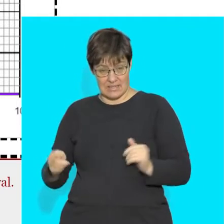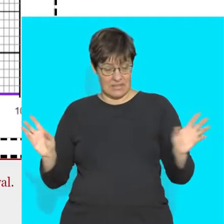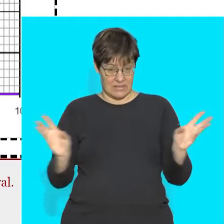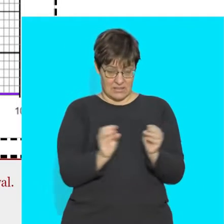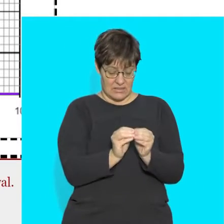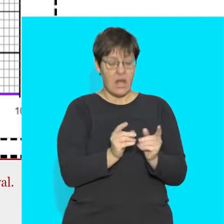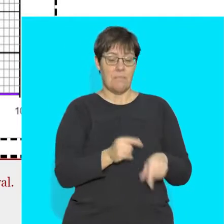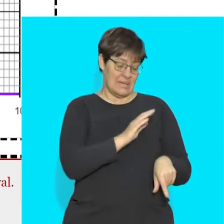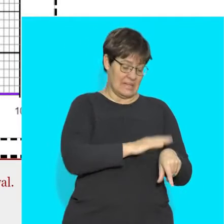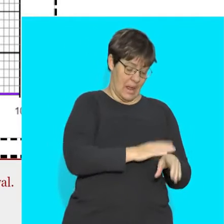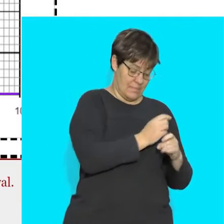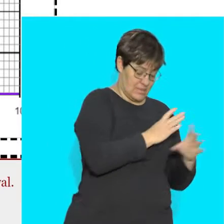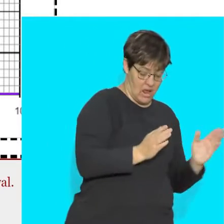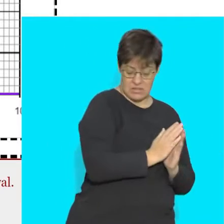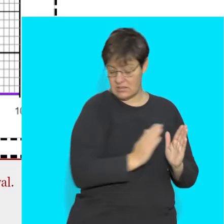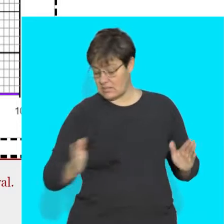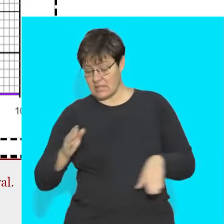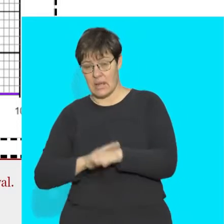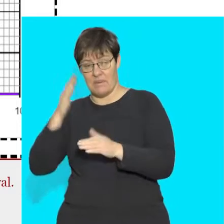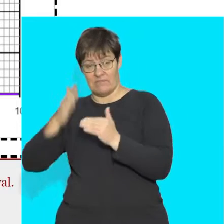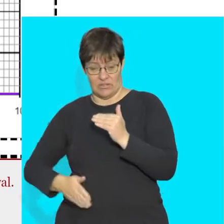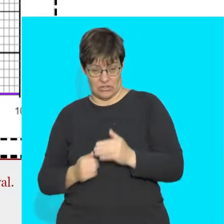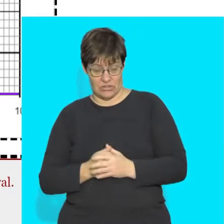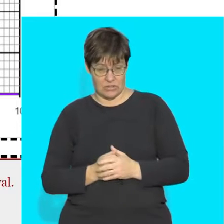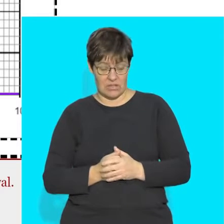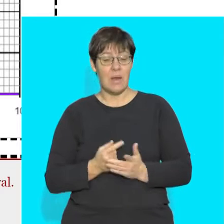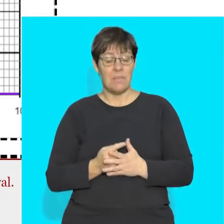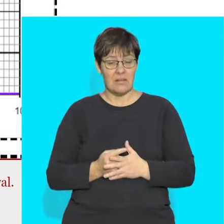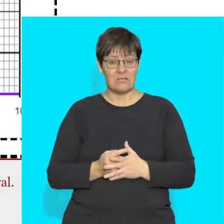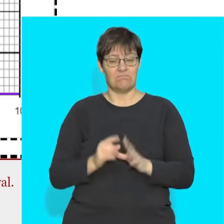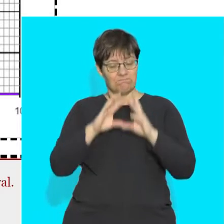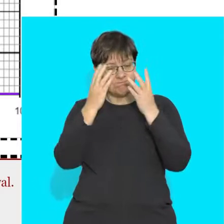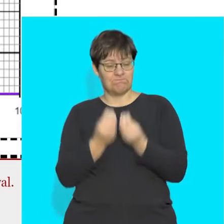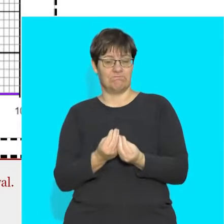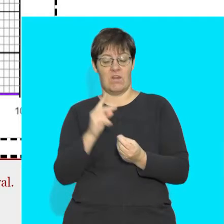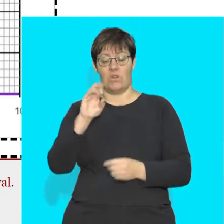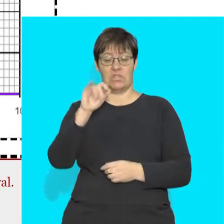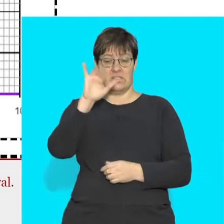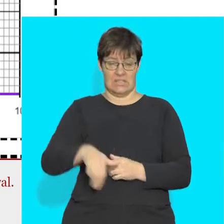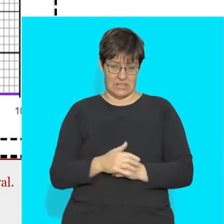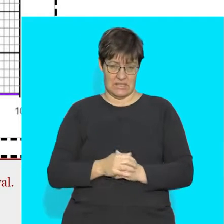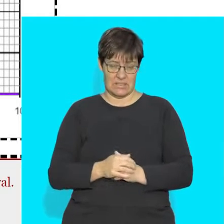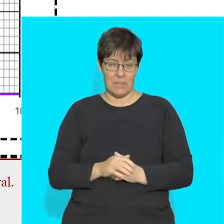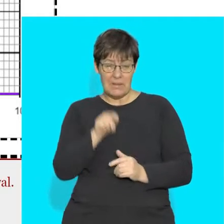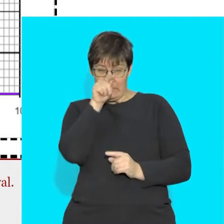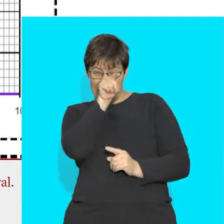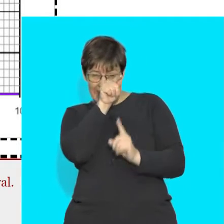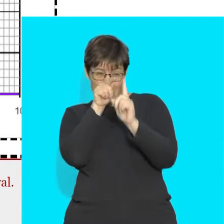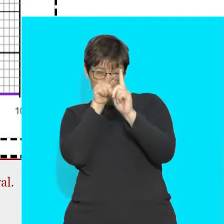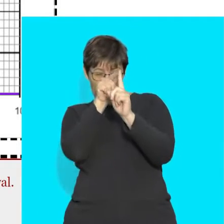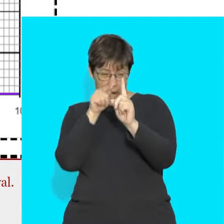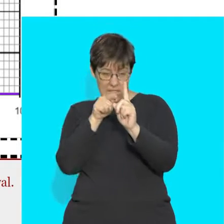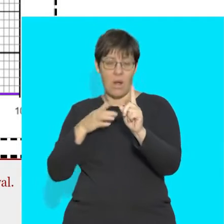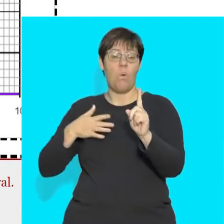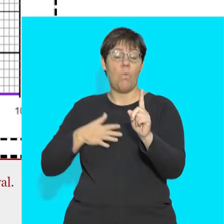his average velocity. If I want to know how fast he was going at a specific point,